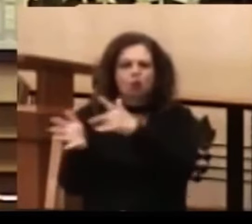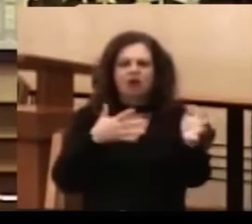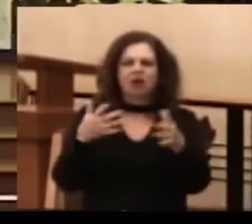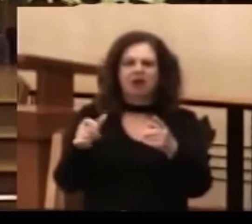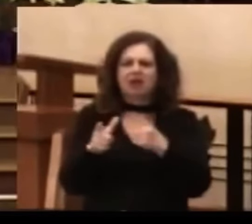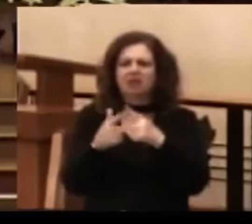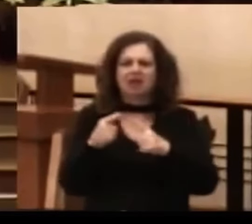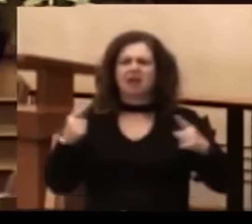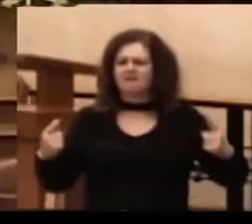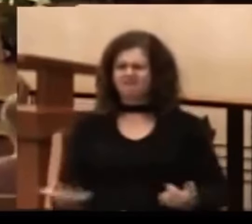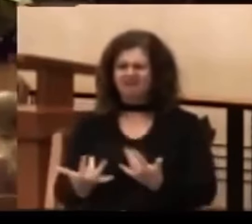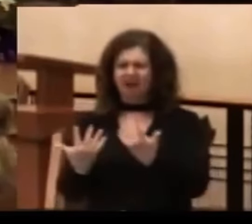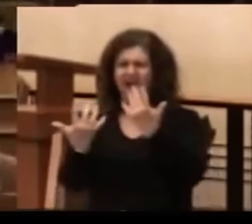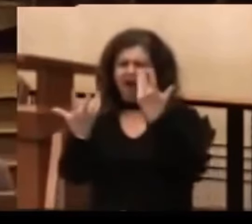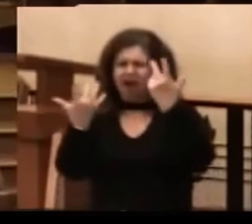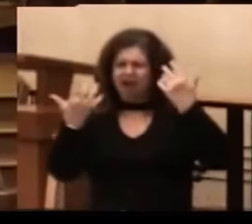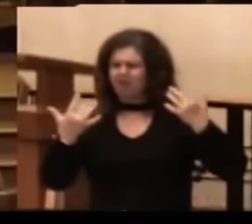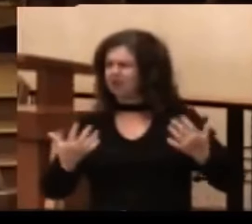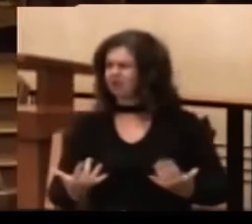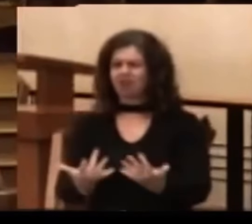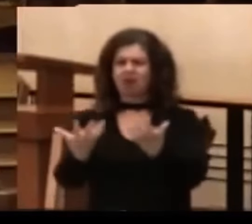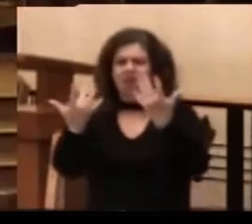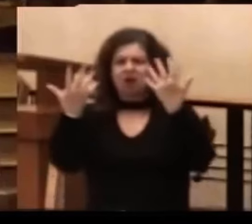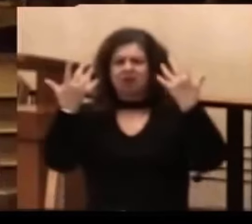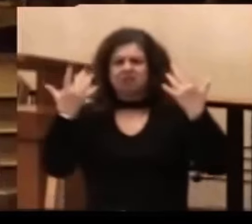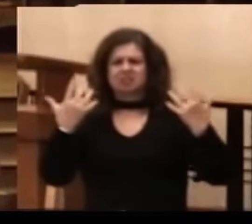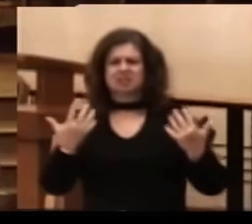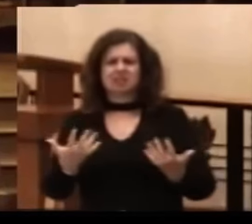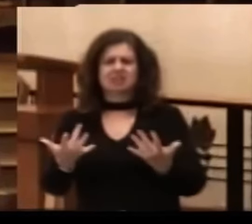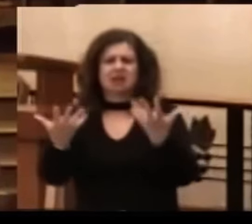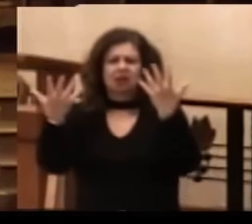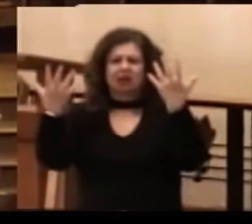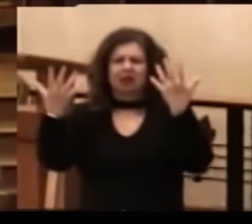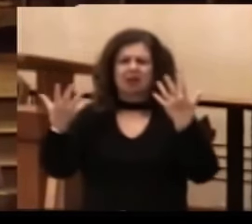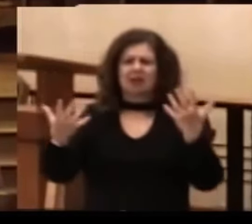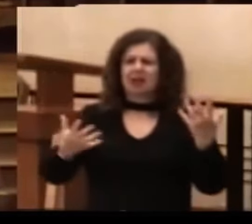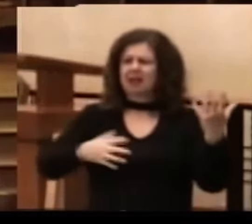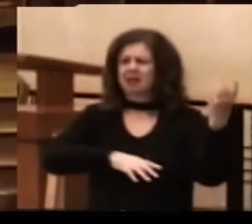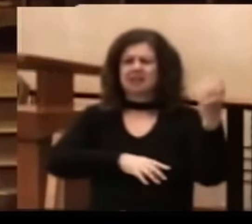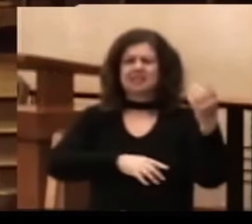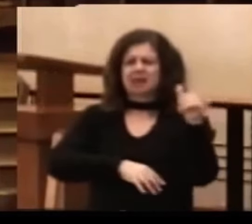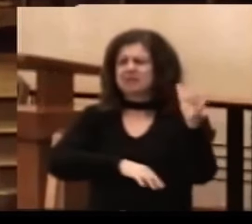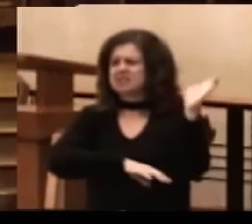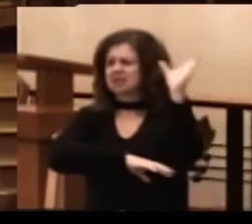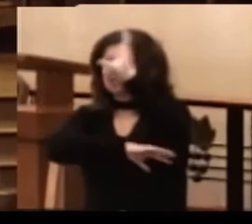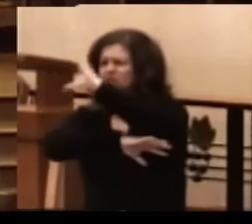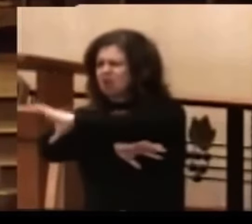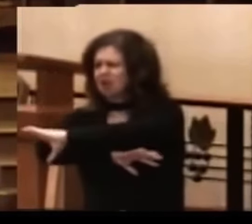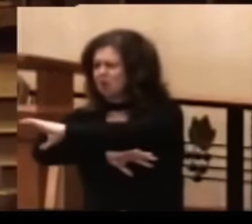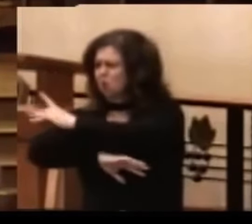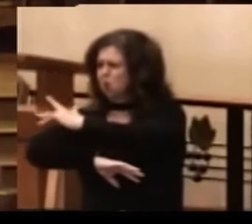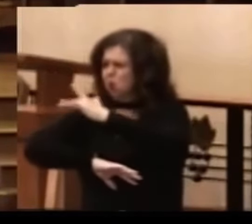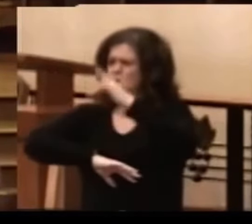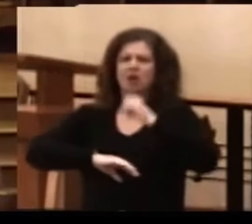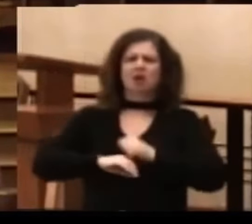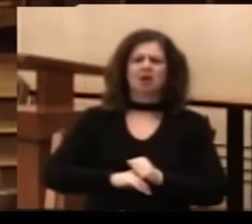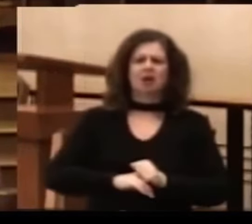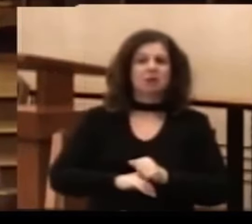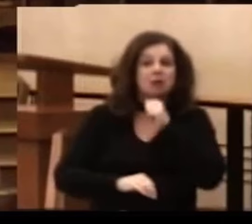big fire, like a ball of fire in the west at sunset, but God was not in the